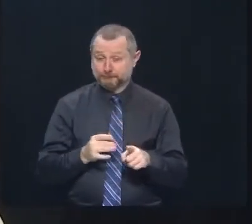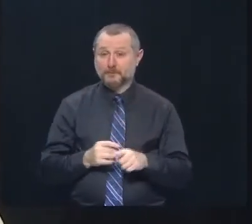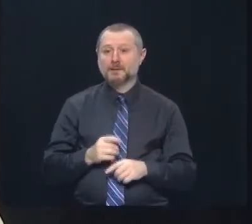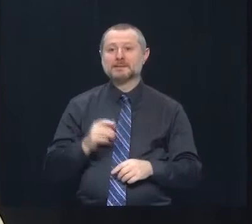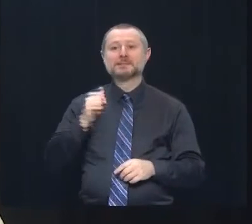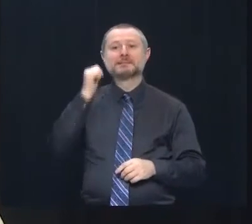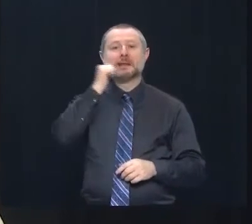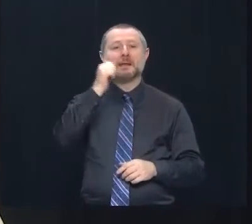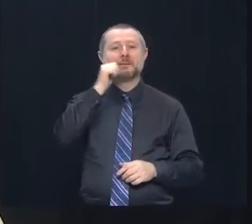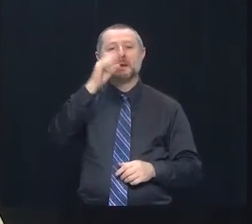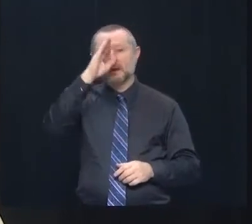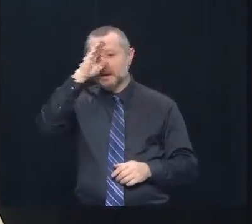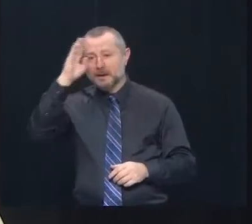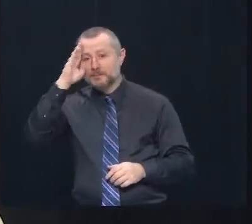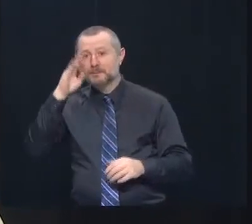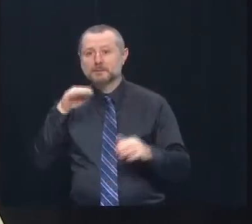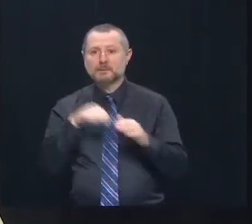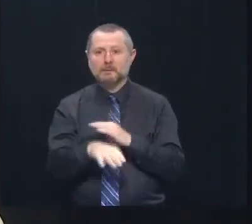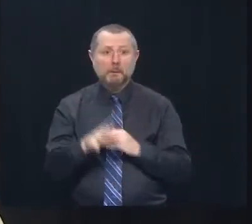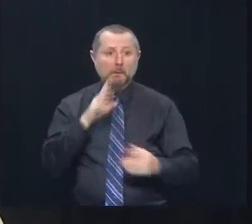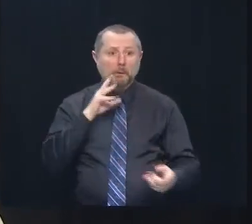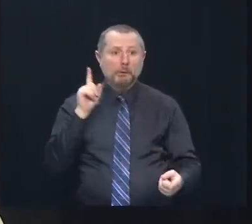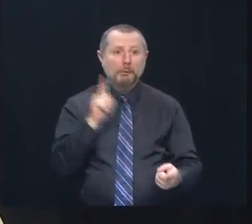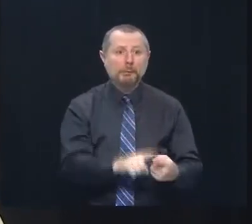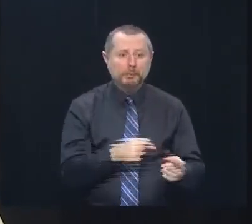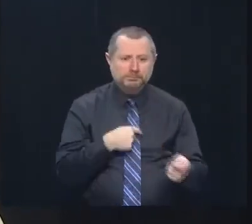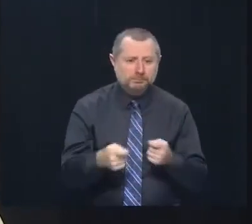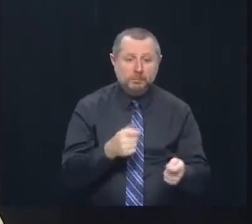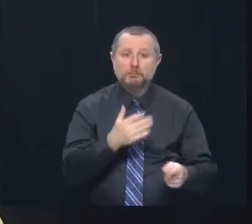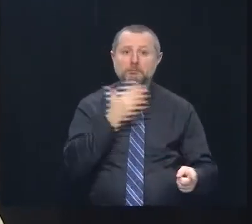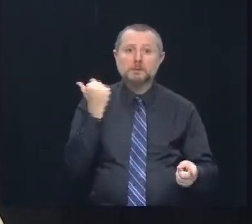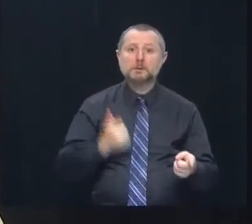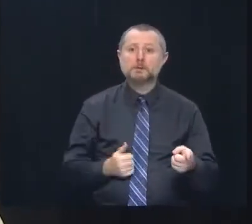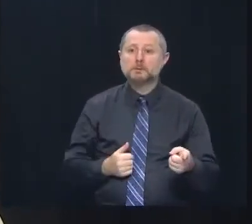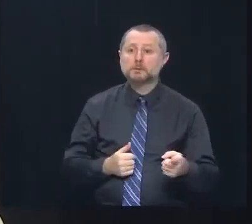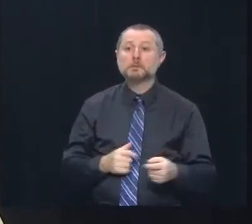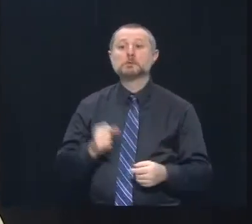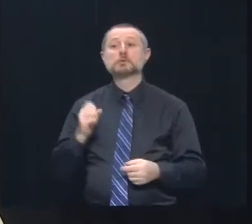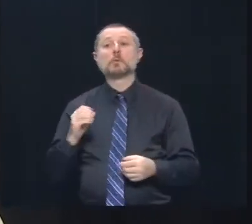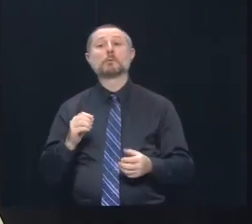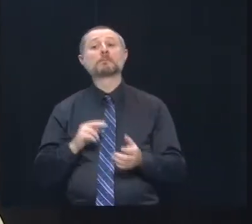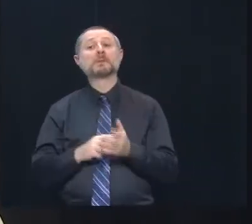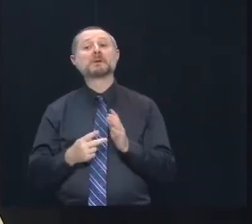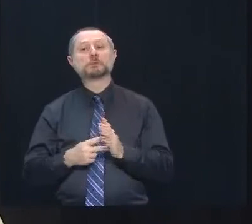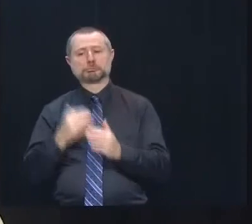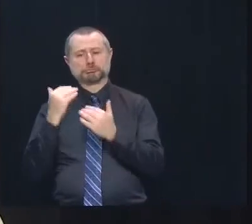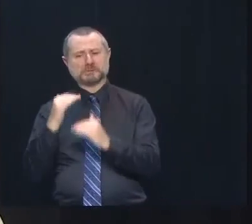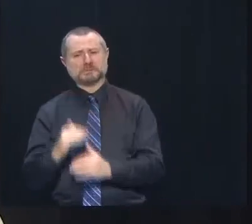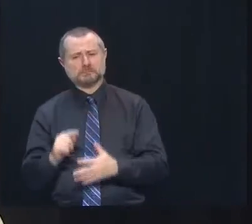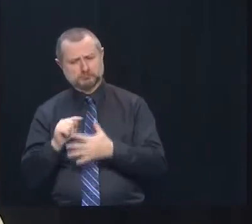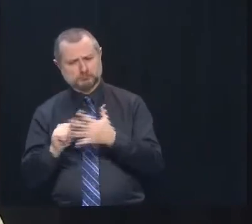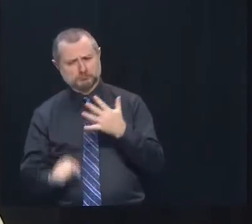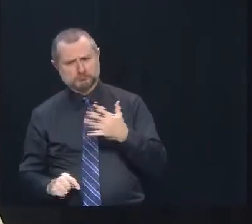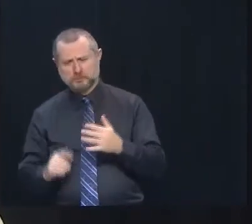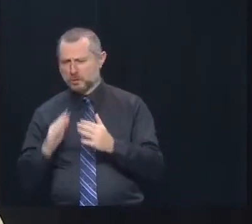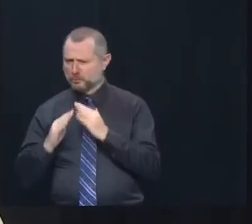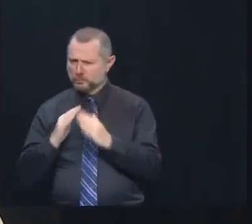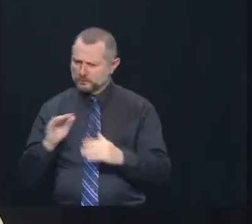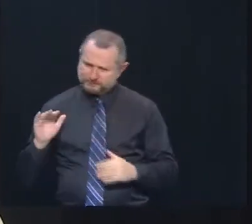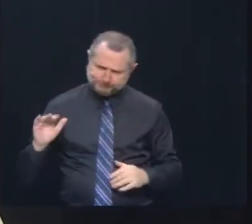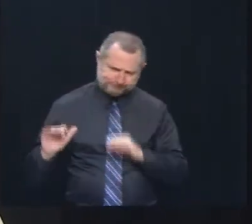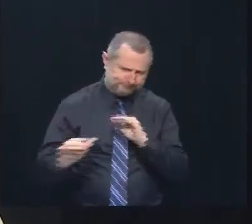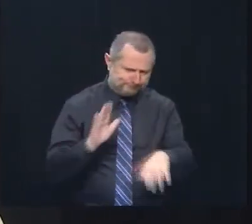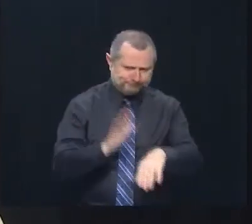admissions reduced in a significant way. So this is both the restrictions, it's also a message to the community that you have a serious issue here in